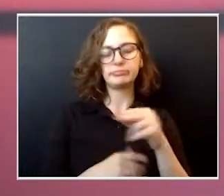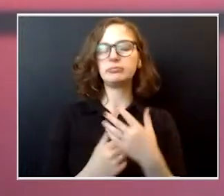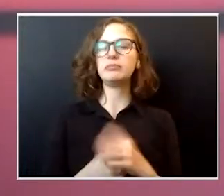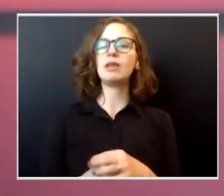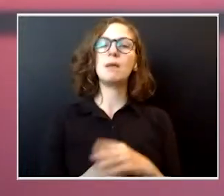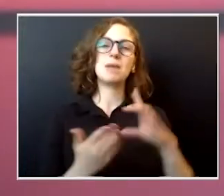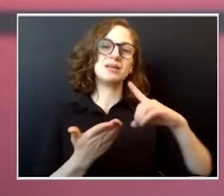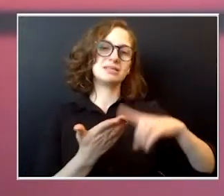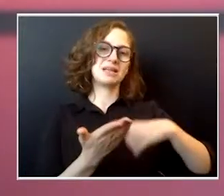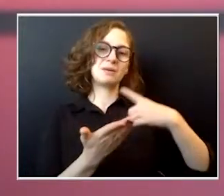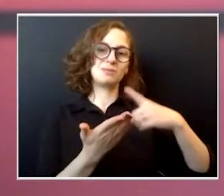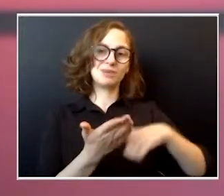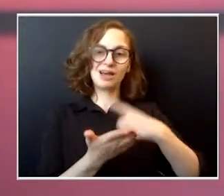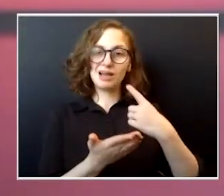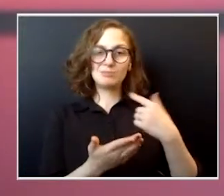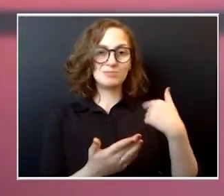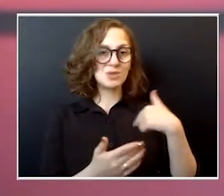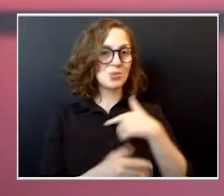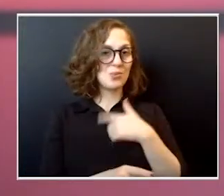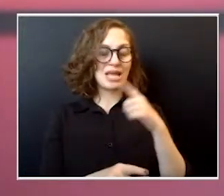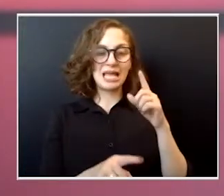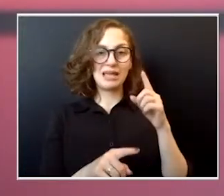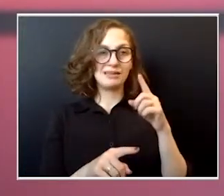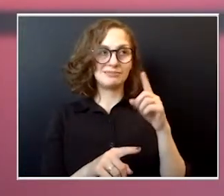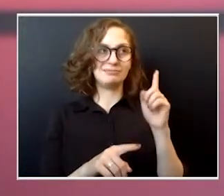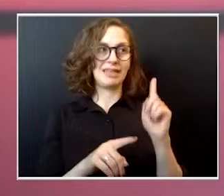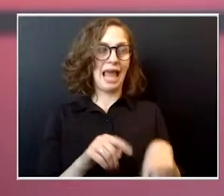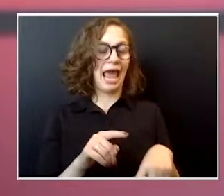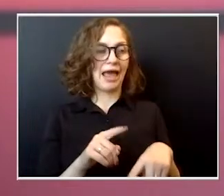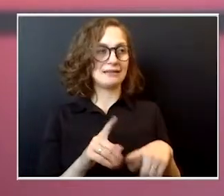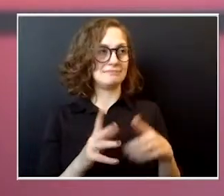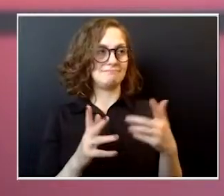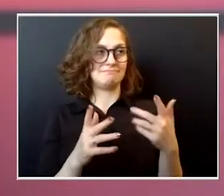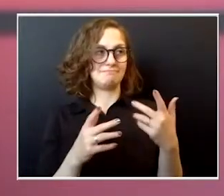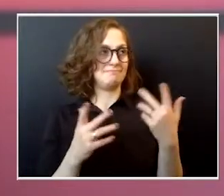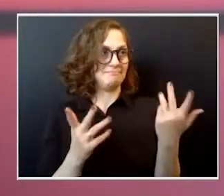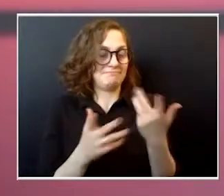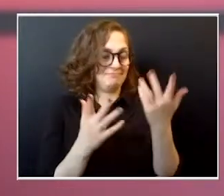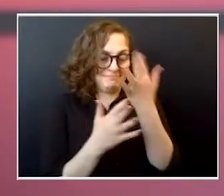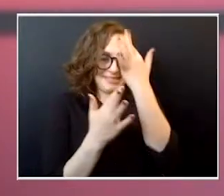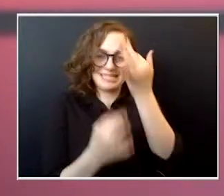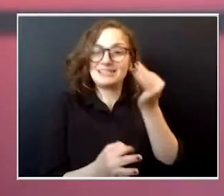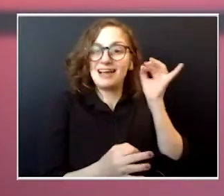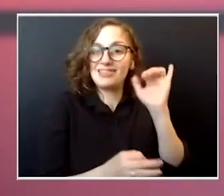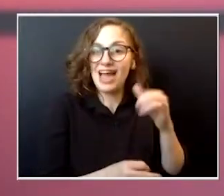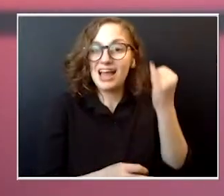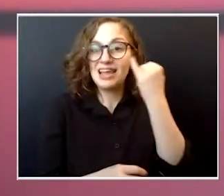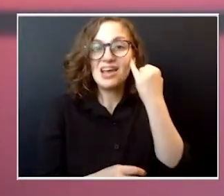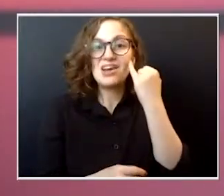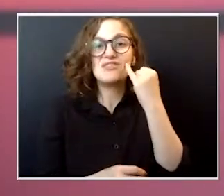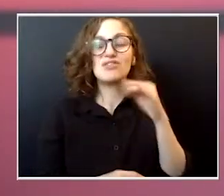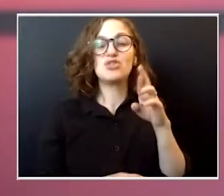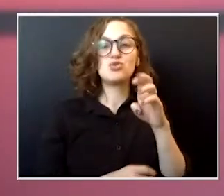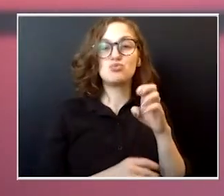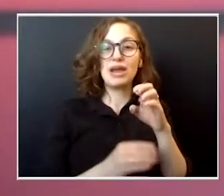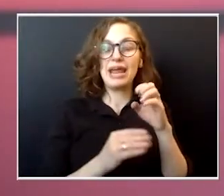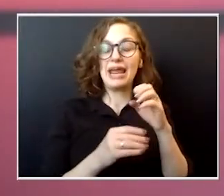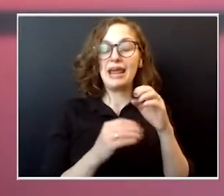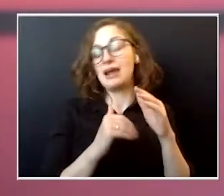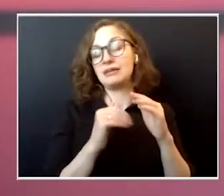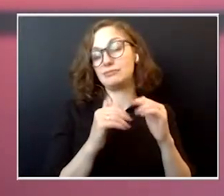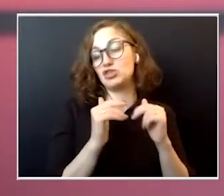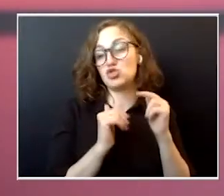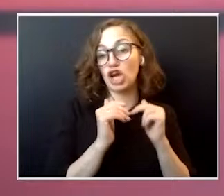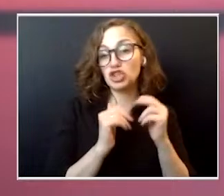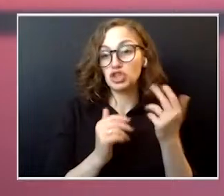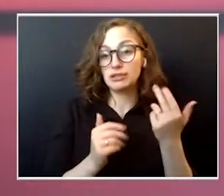luxury of making that decision. If you're not done, or there's a more complicated reconstruction, it may take longer. And so you do